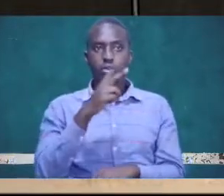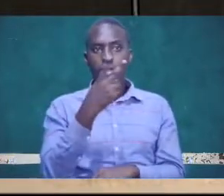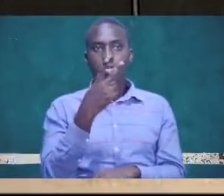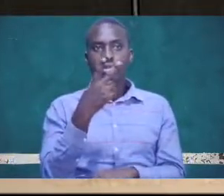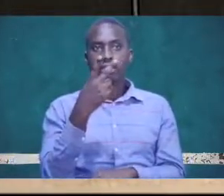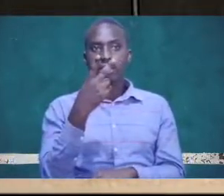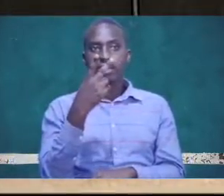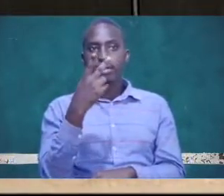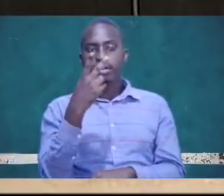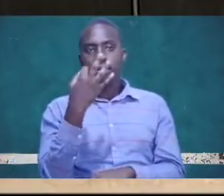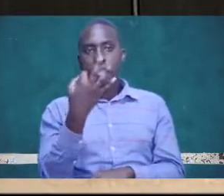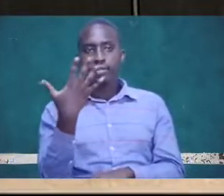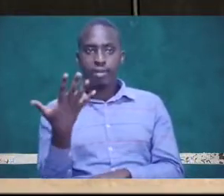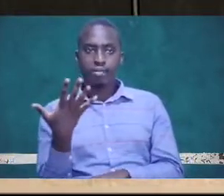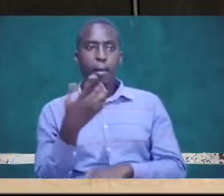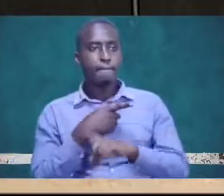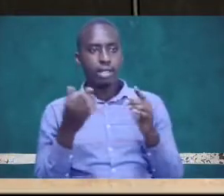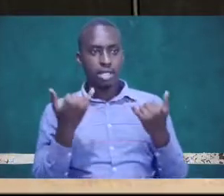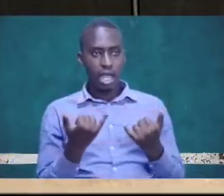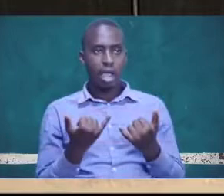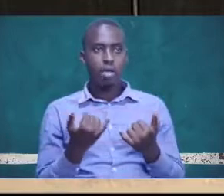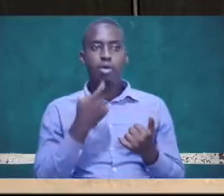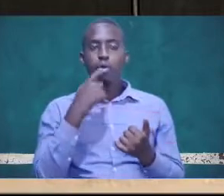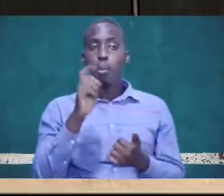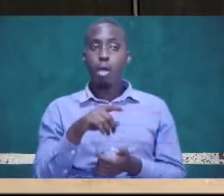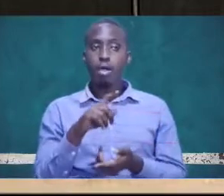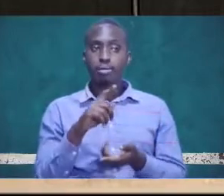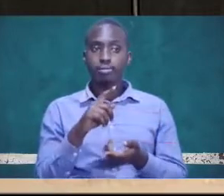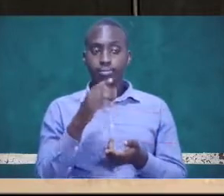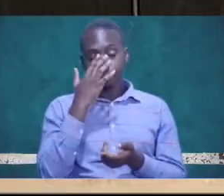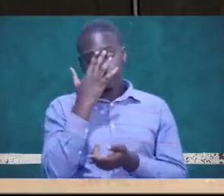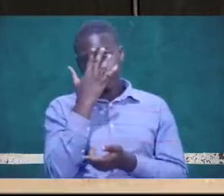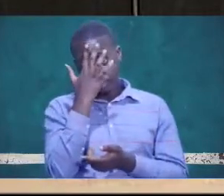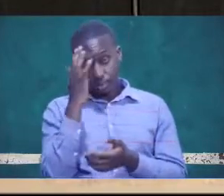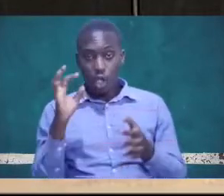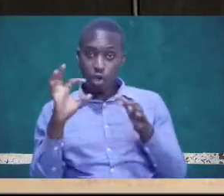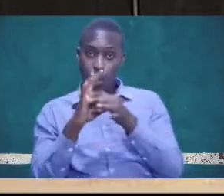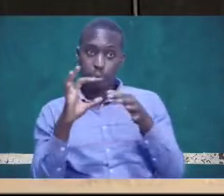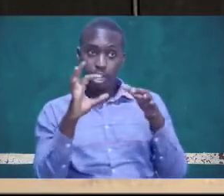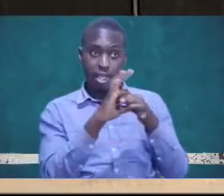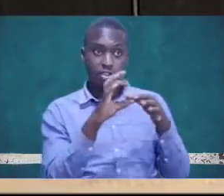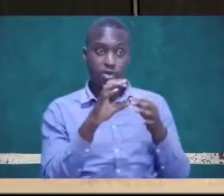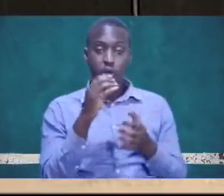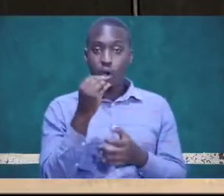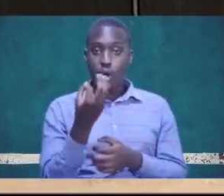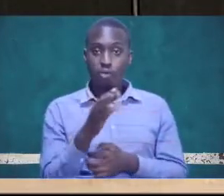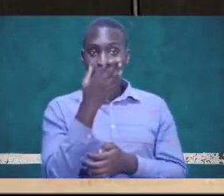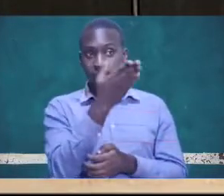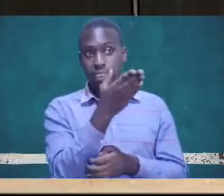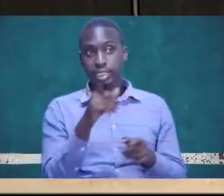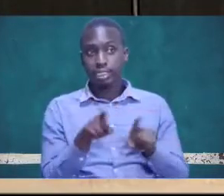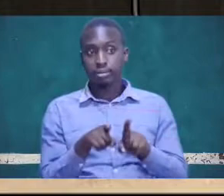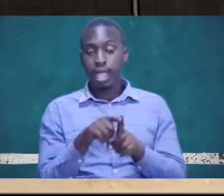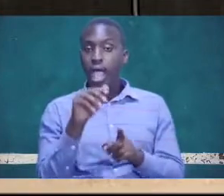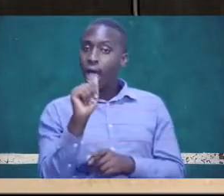uranium-235. But now, this time there is going to be the combination of these like